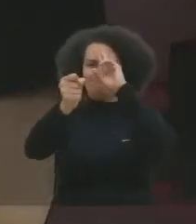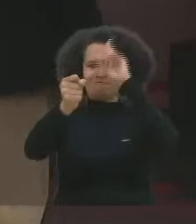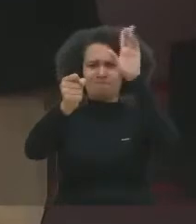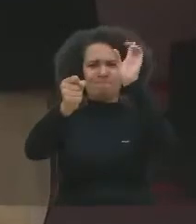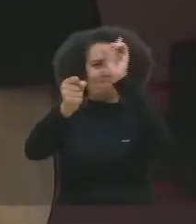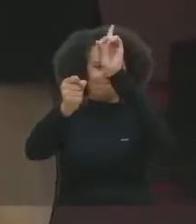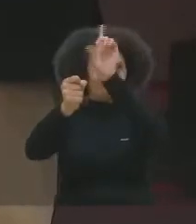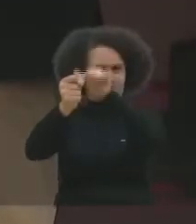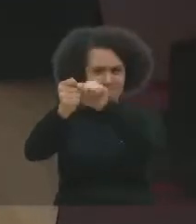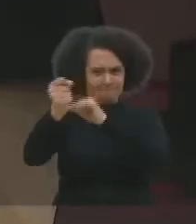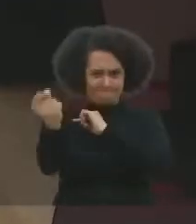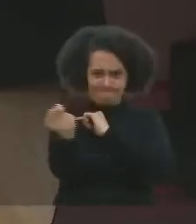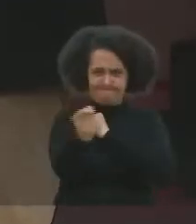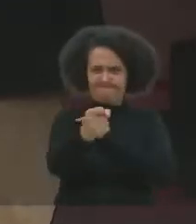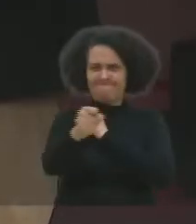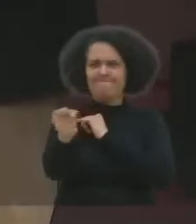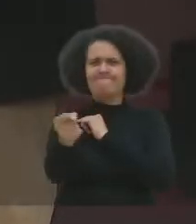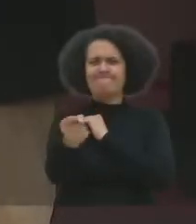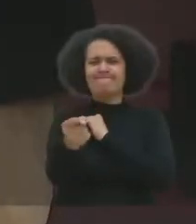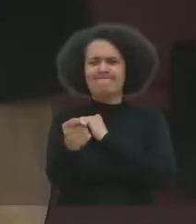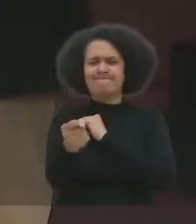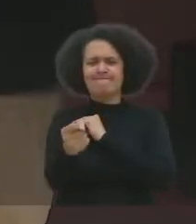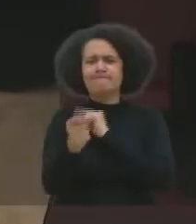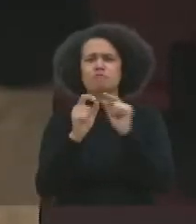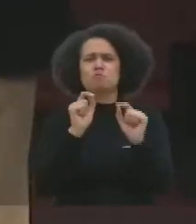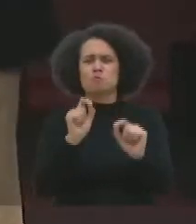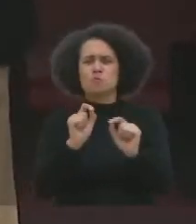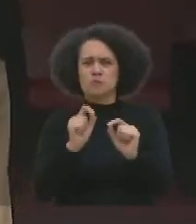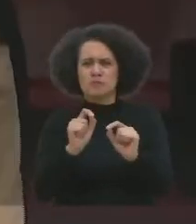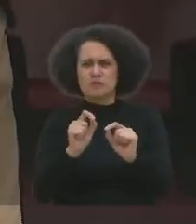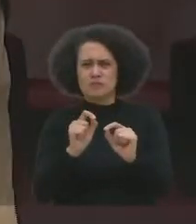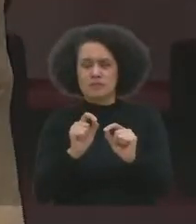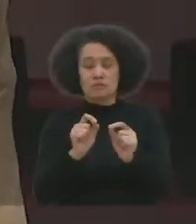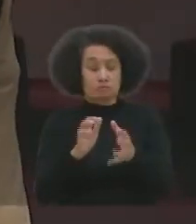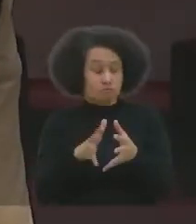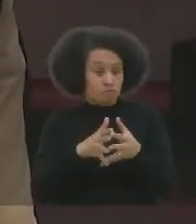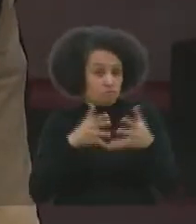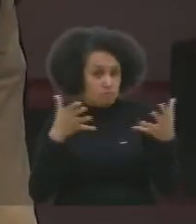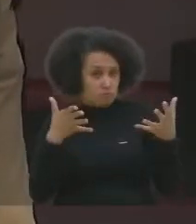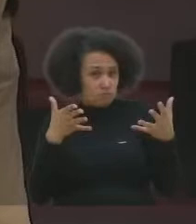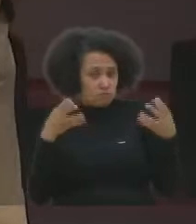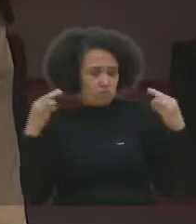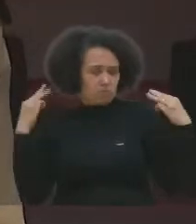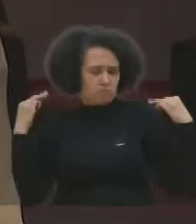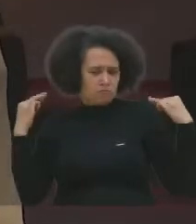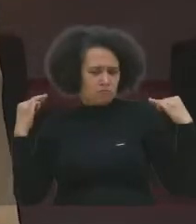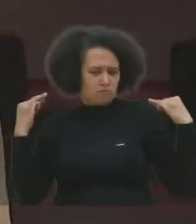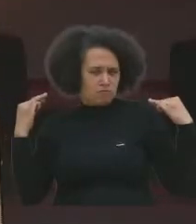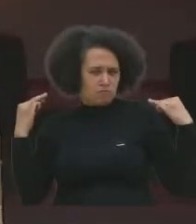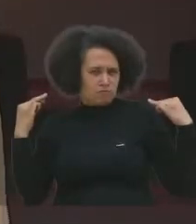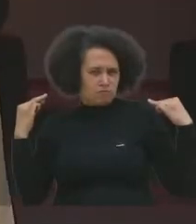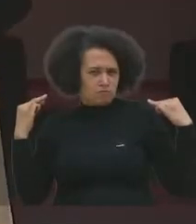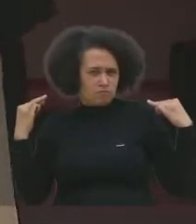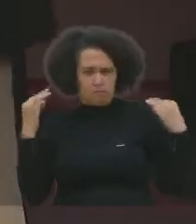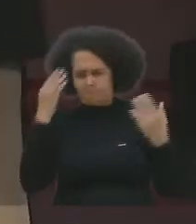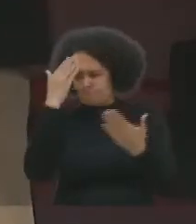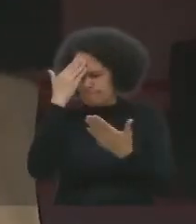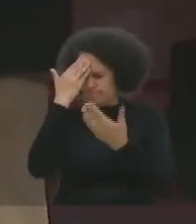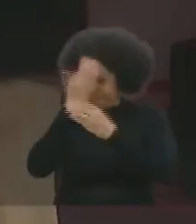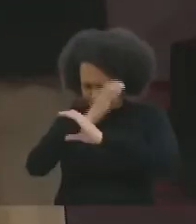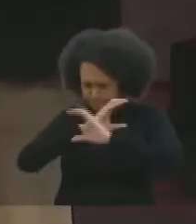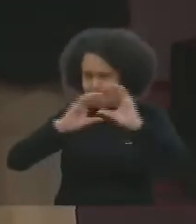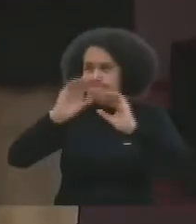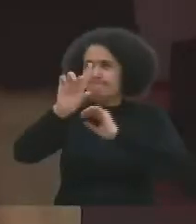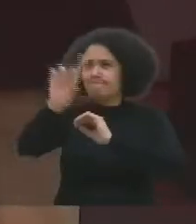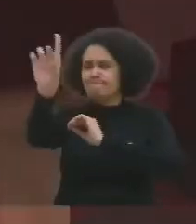archangel, trusted in God and God only. Grande Miguel Arcanjo confiou em Deus e somente em